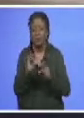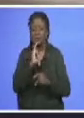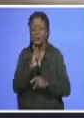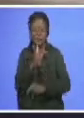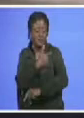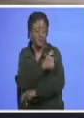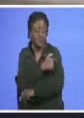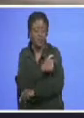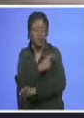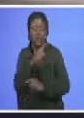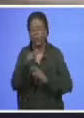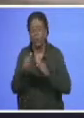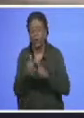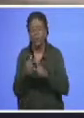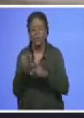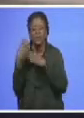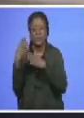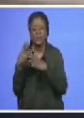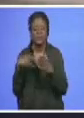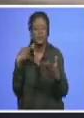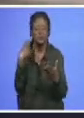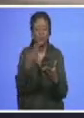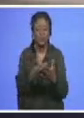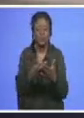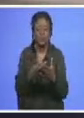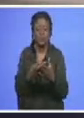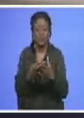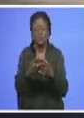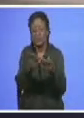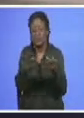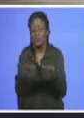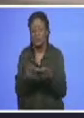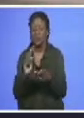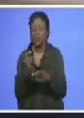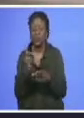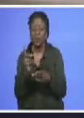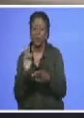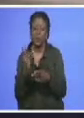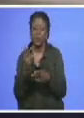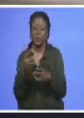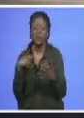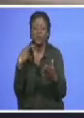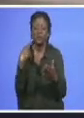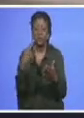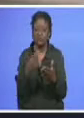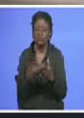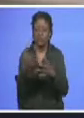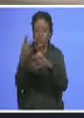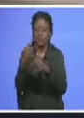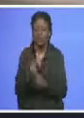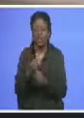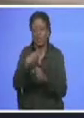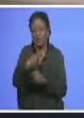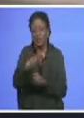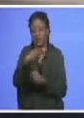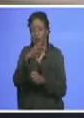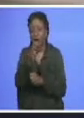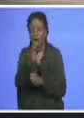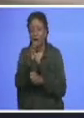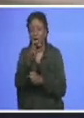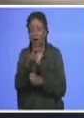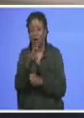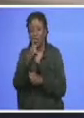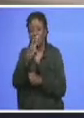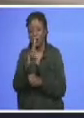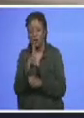When the Bahamas reaches the stage where we've reached what could be termed herd immunity, then we could consider that